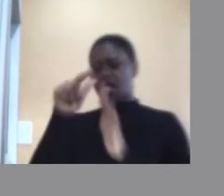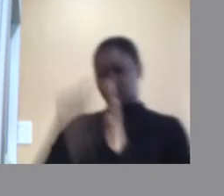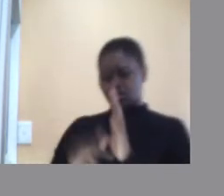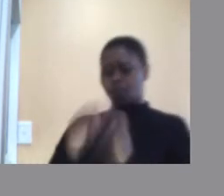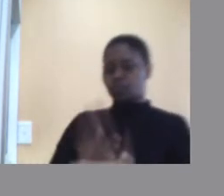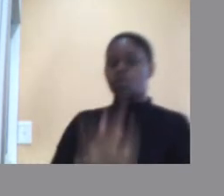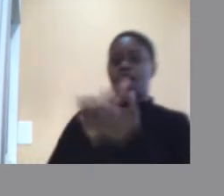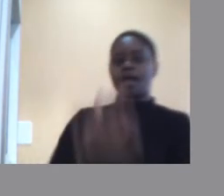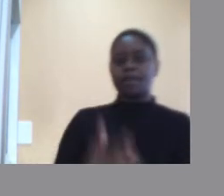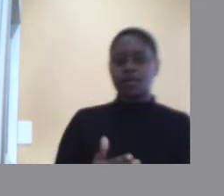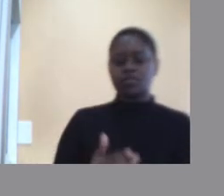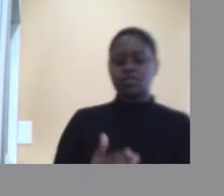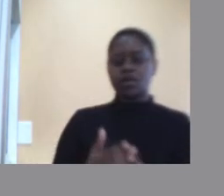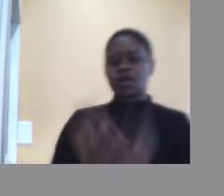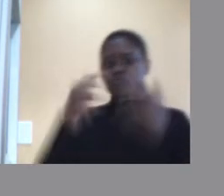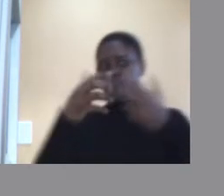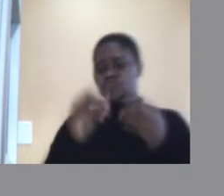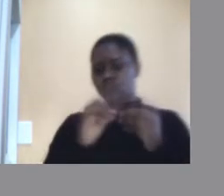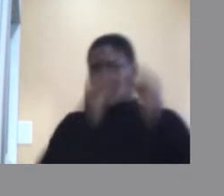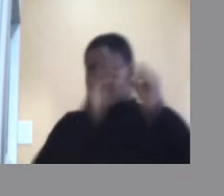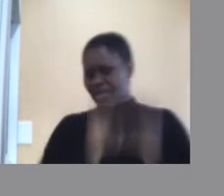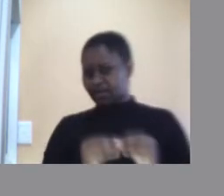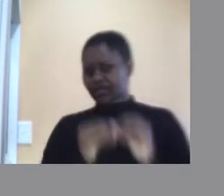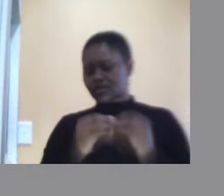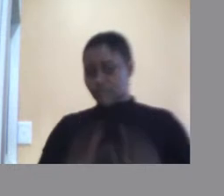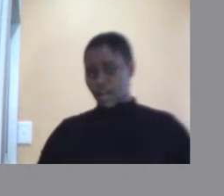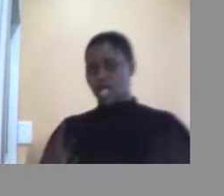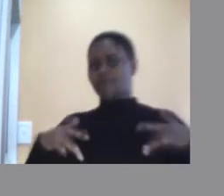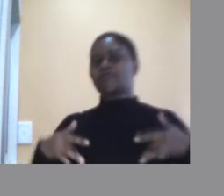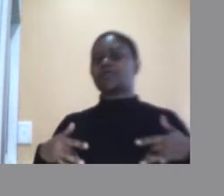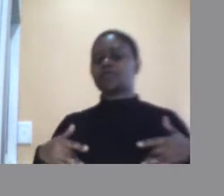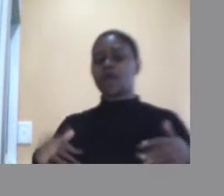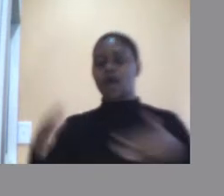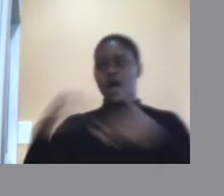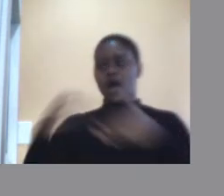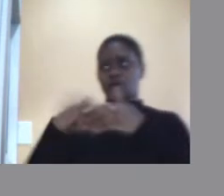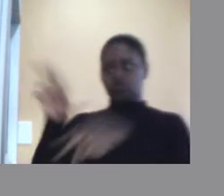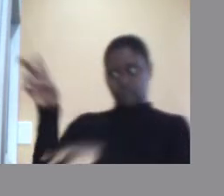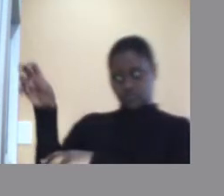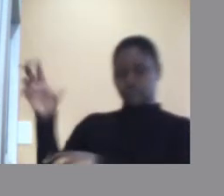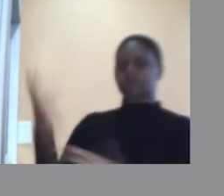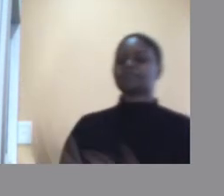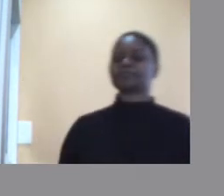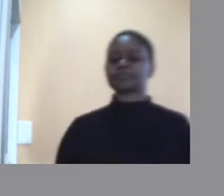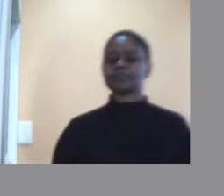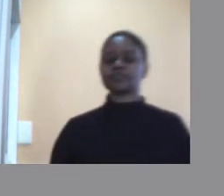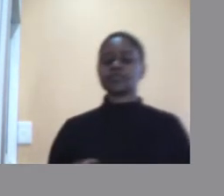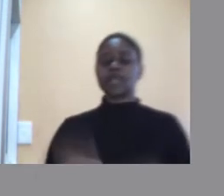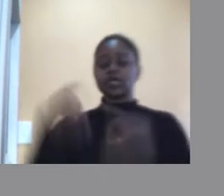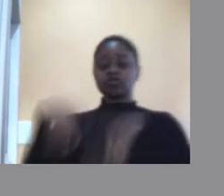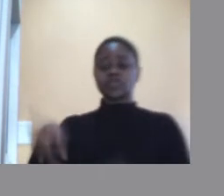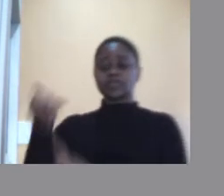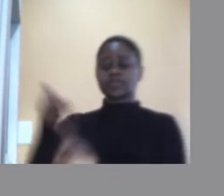help them to maintain a civilized standard of living. I close the quote.